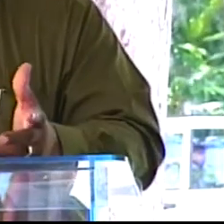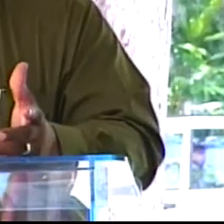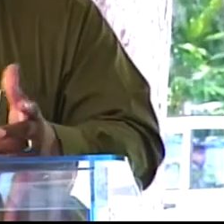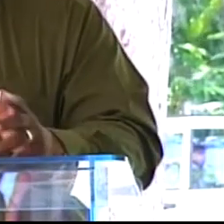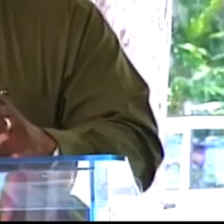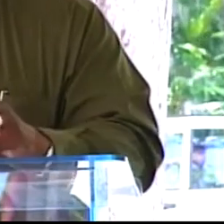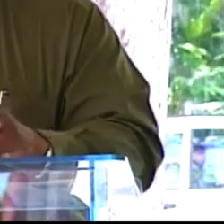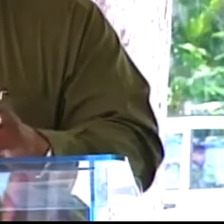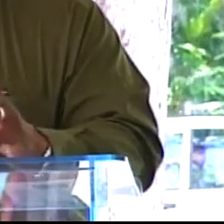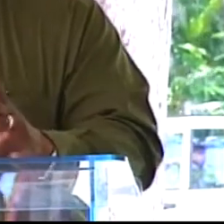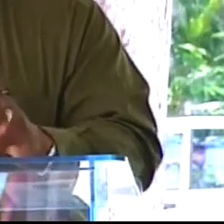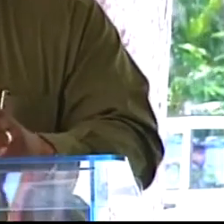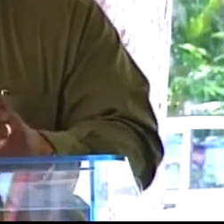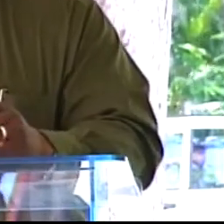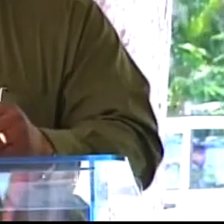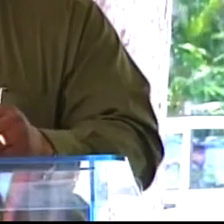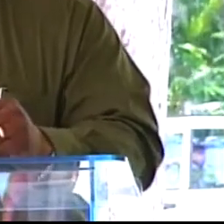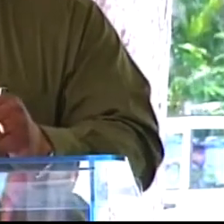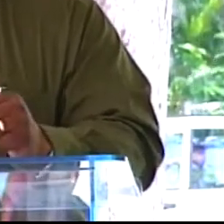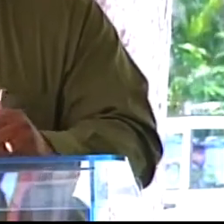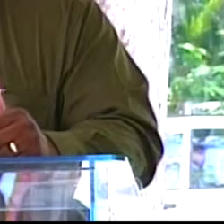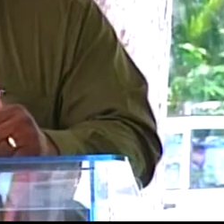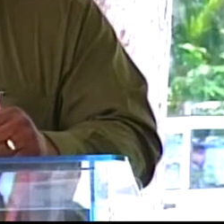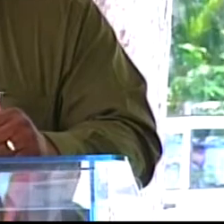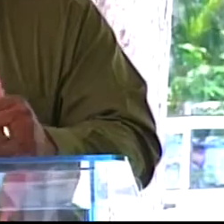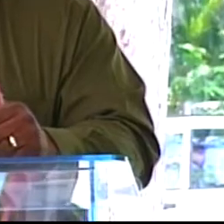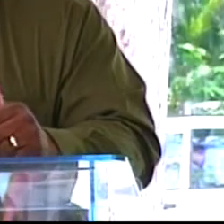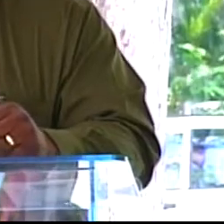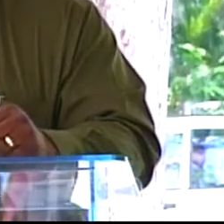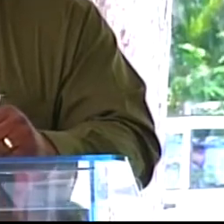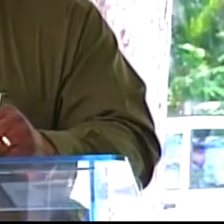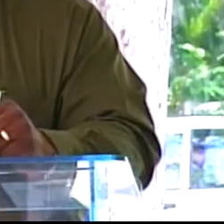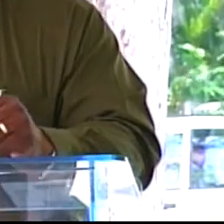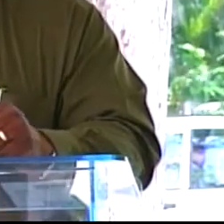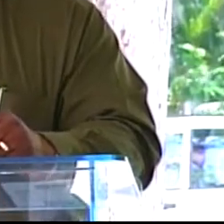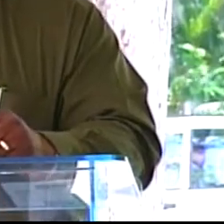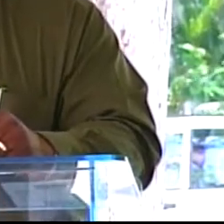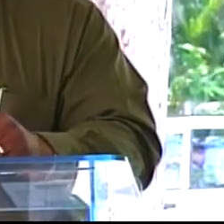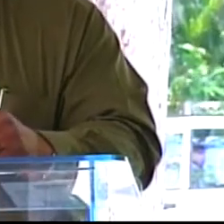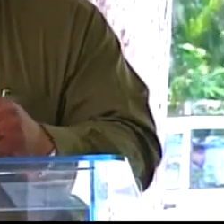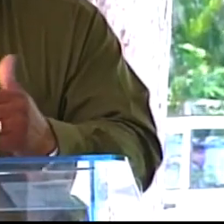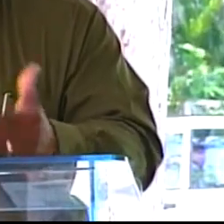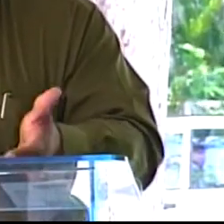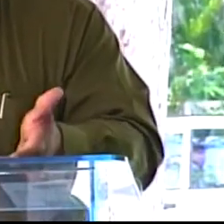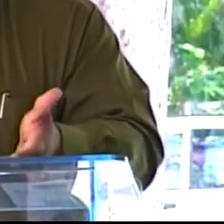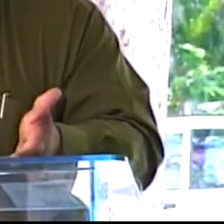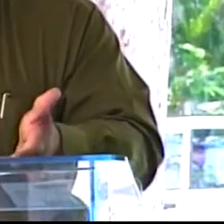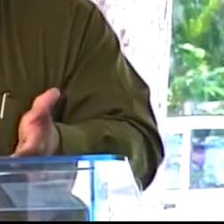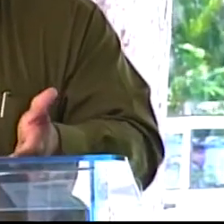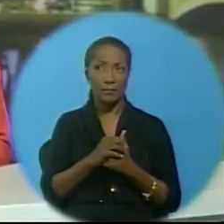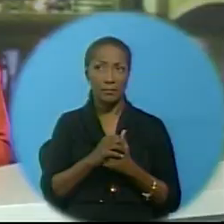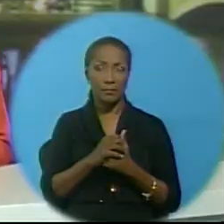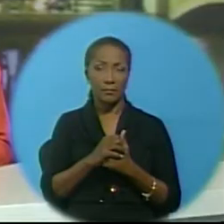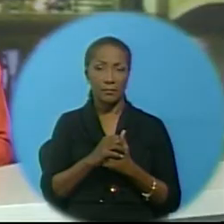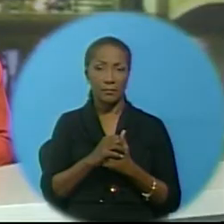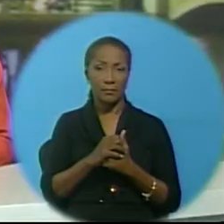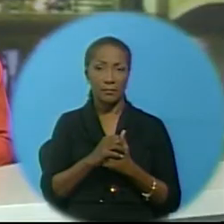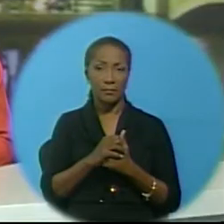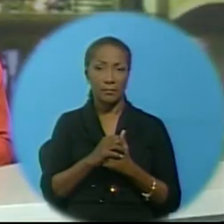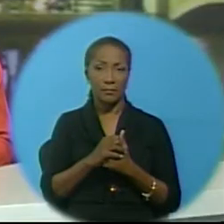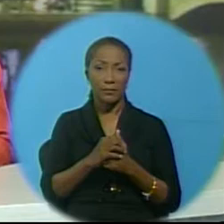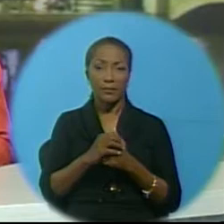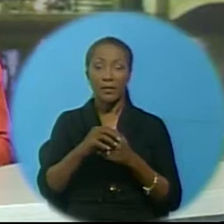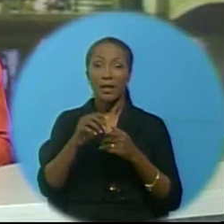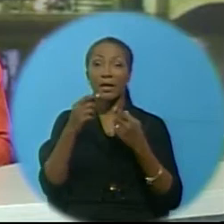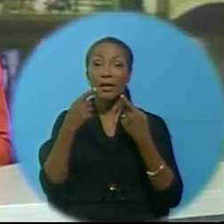not stop us from having to use equipment because there can be areas that are not accessible by it.